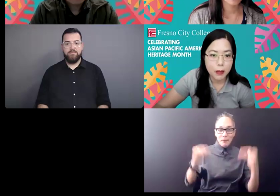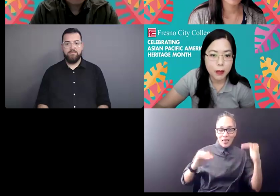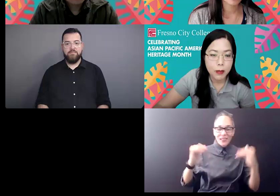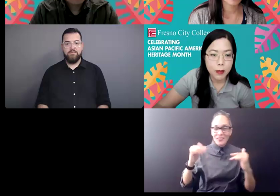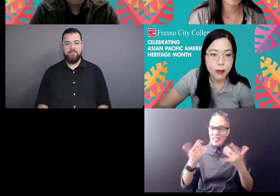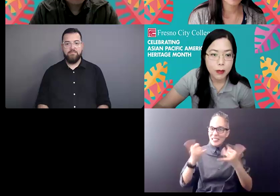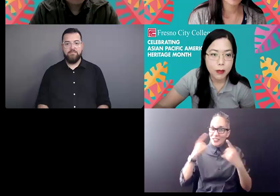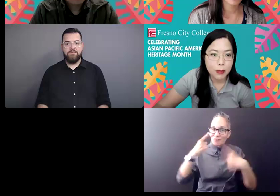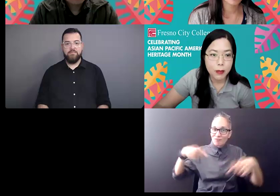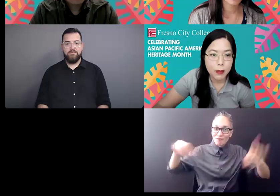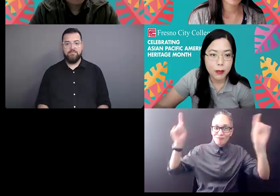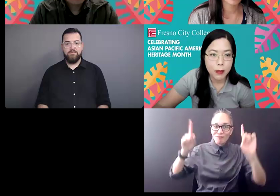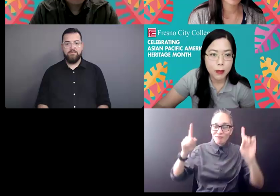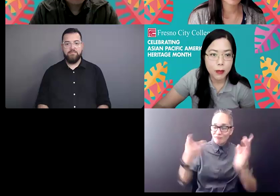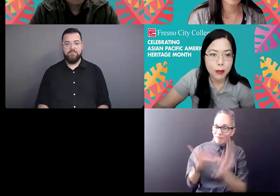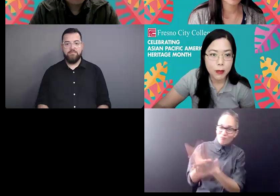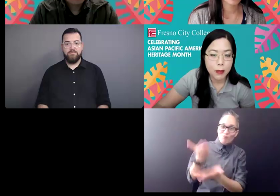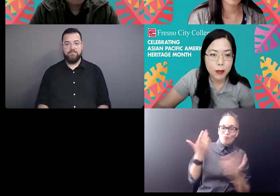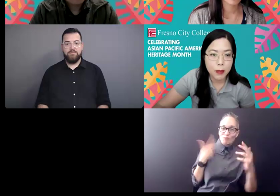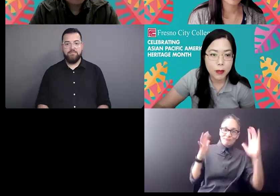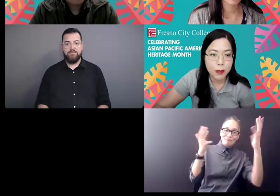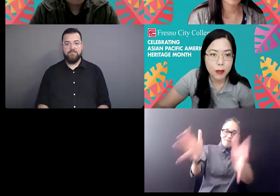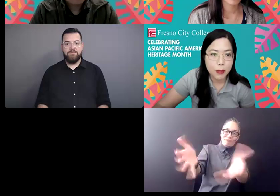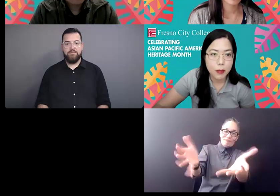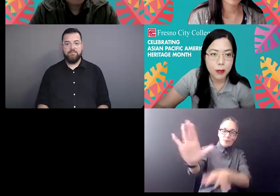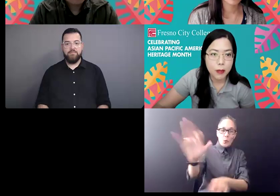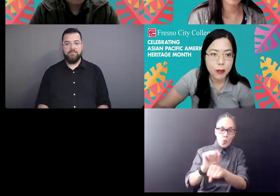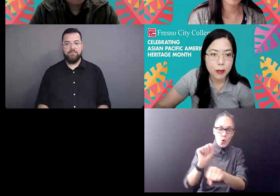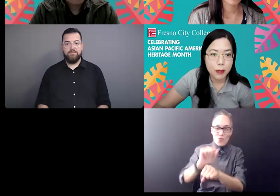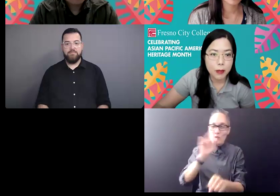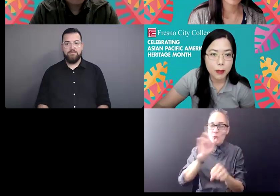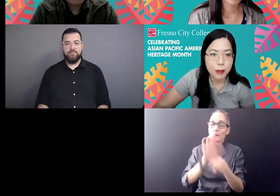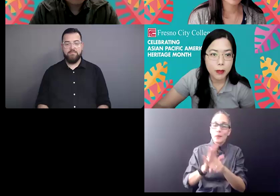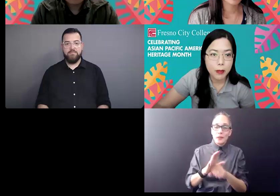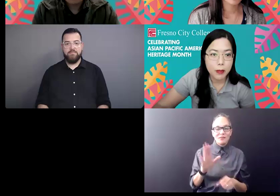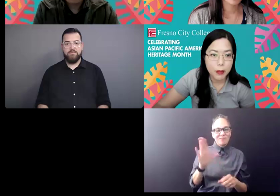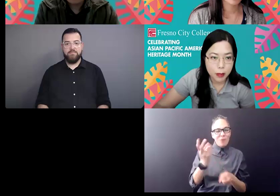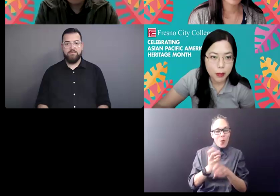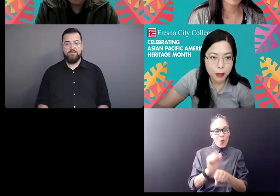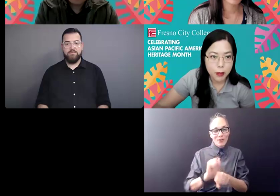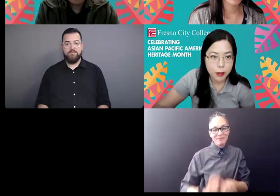so, it goes a great testament to your work ethic and your hard work.